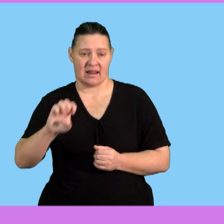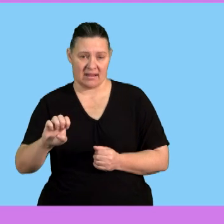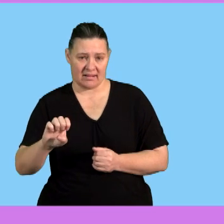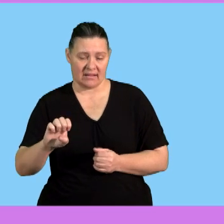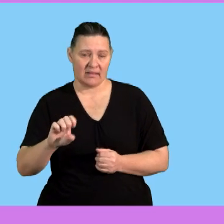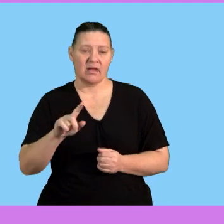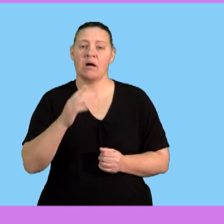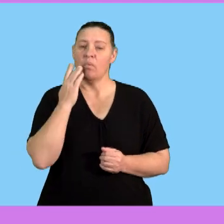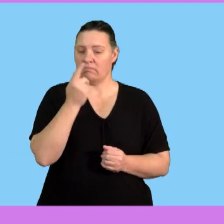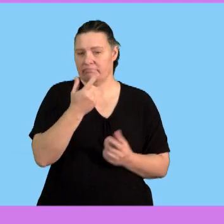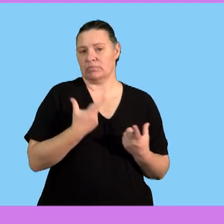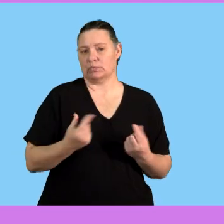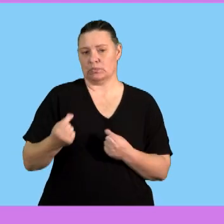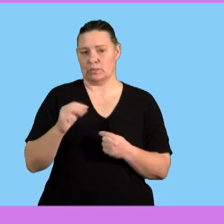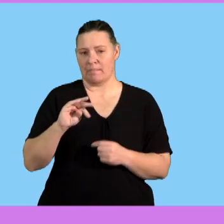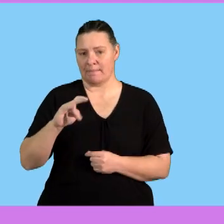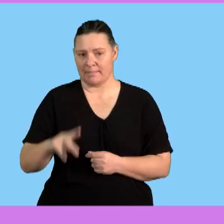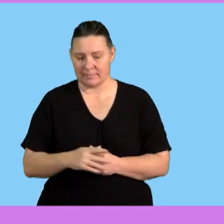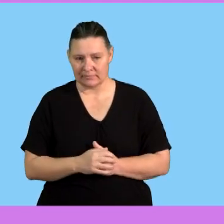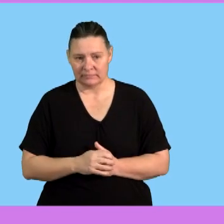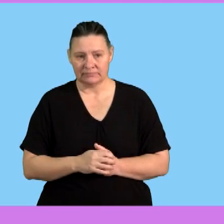scales when you deal with these maps.